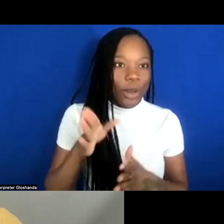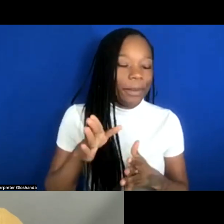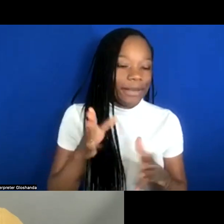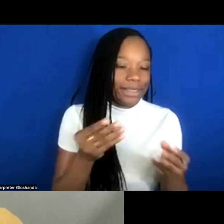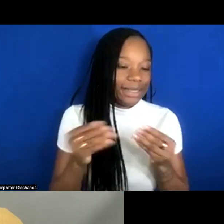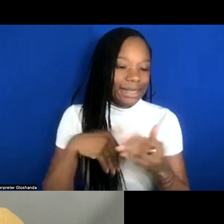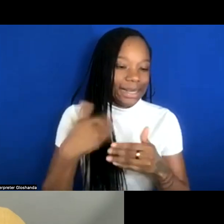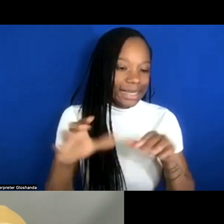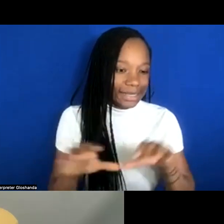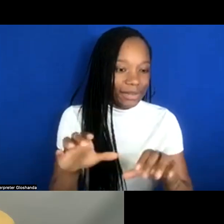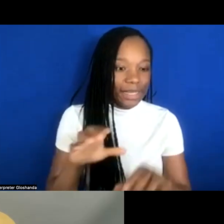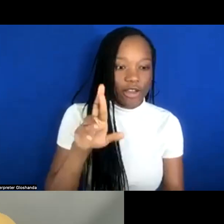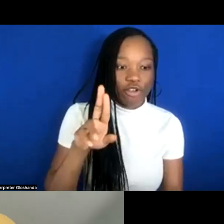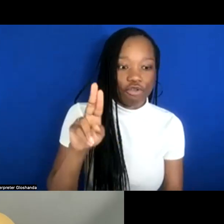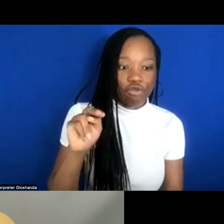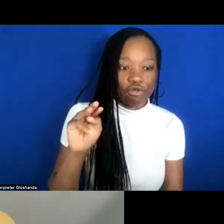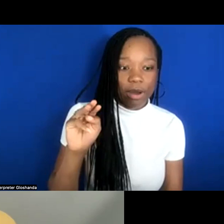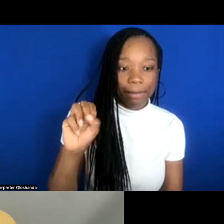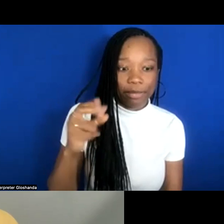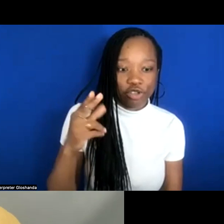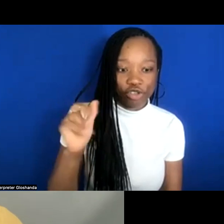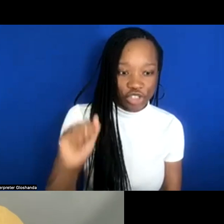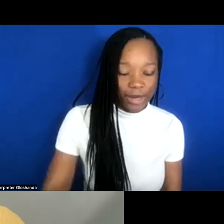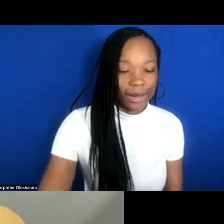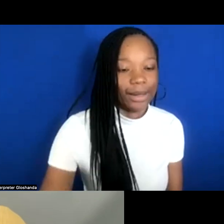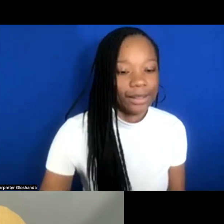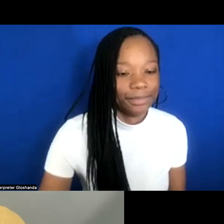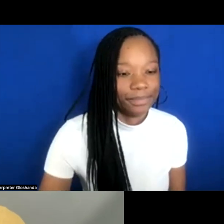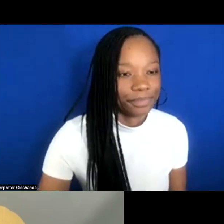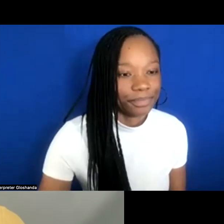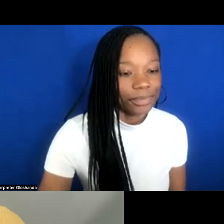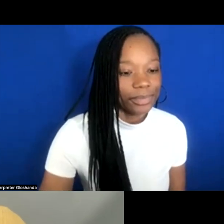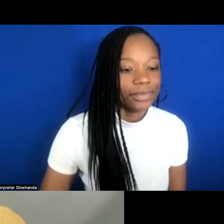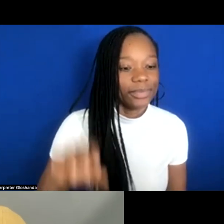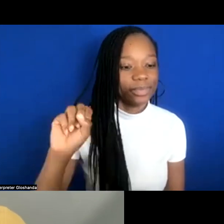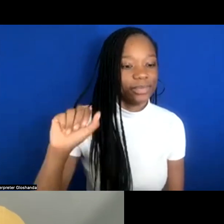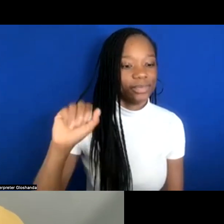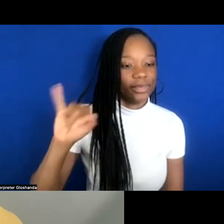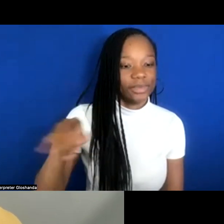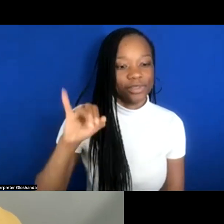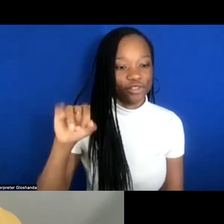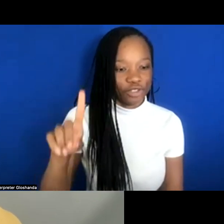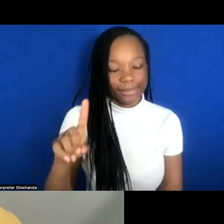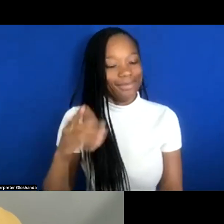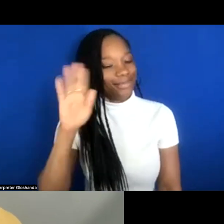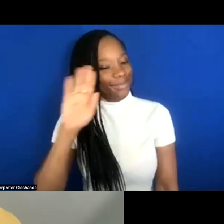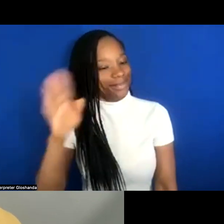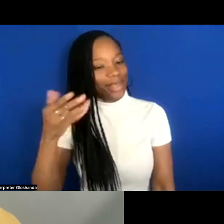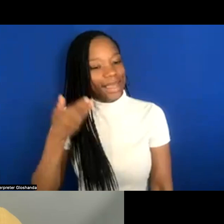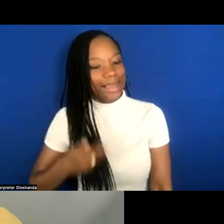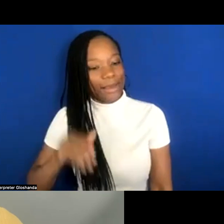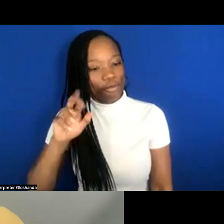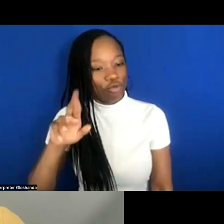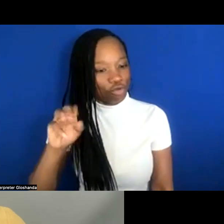you. Hey folks, my name is Ramsha Sajid. I'm an organizer with Media Justice. Thanks, Danny, for